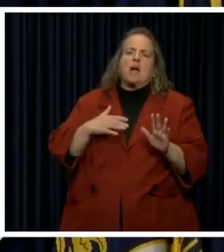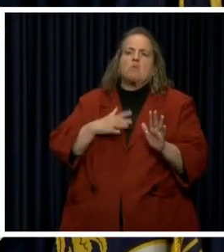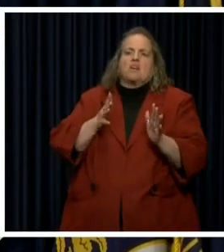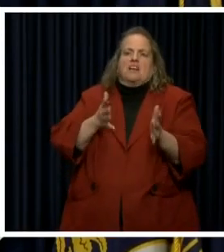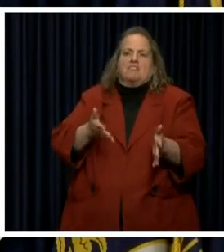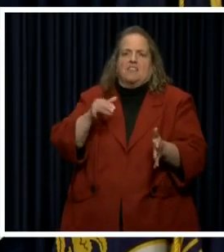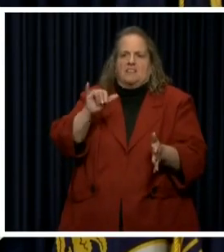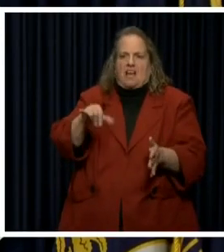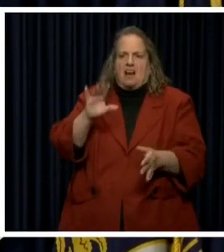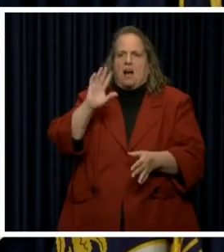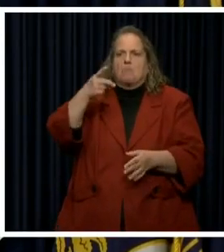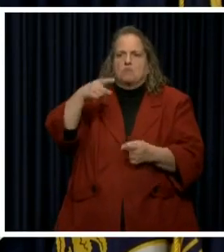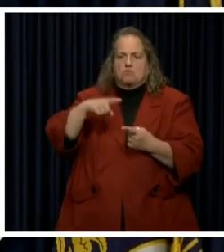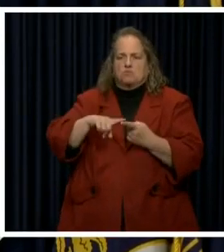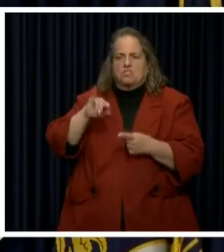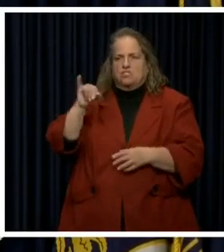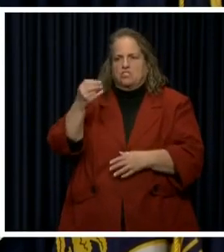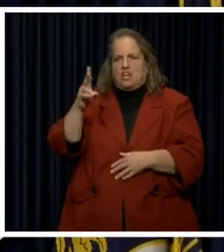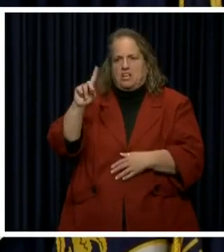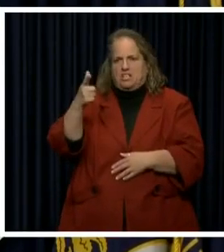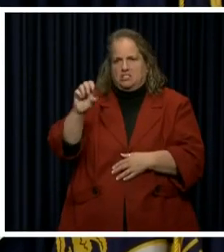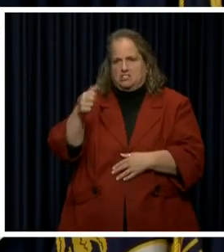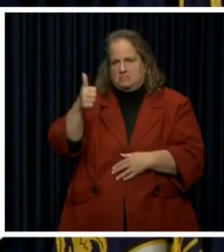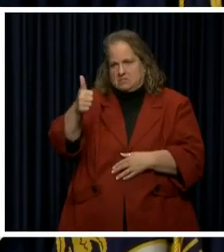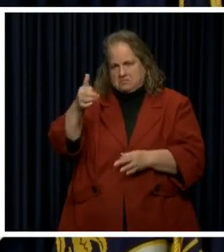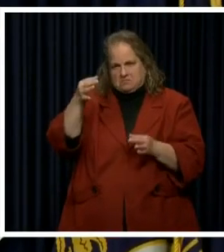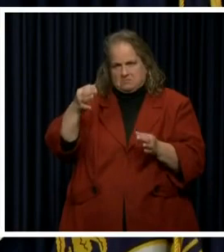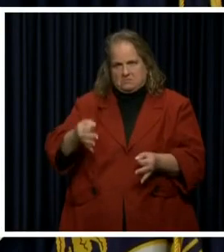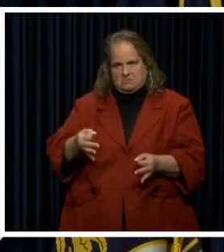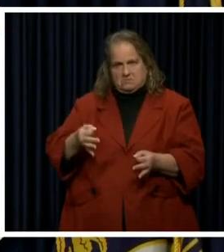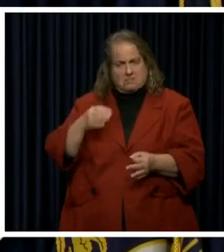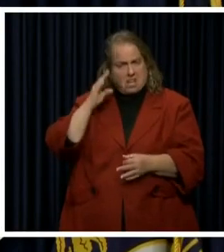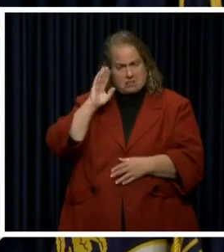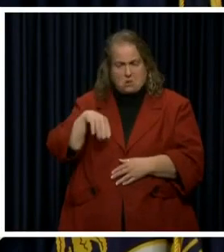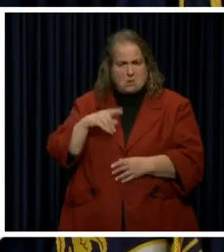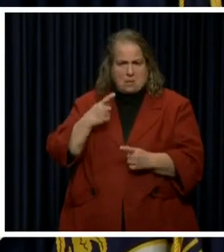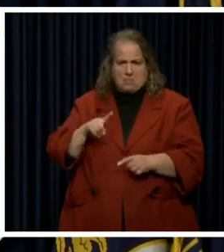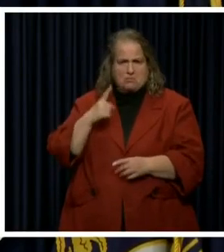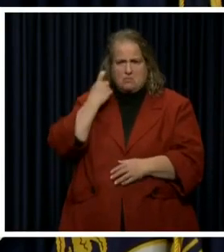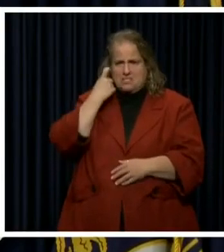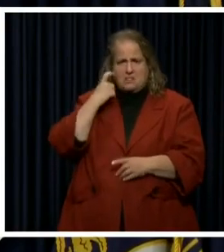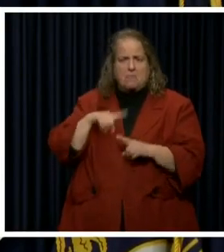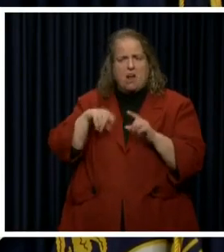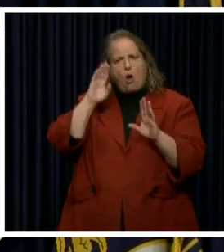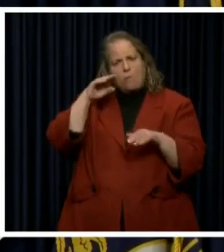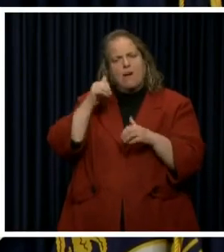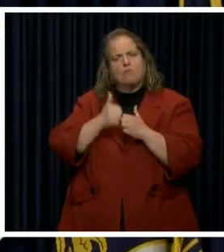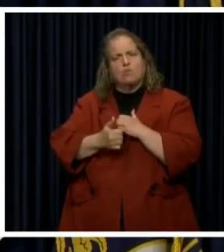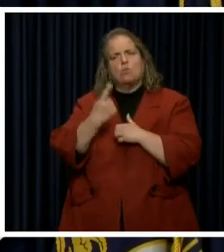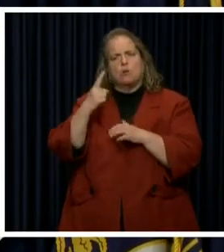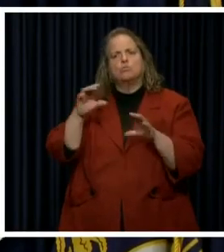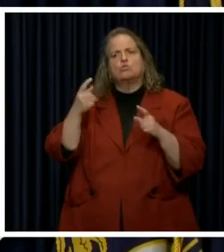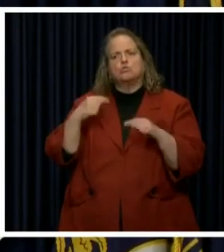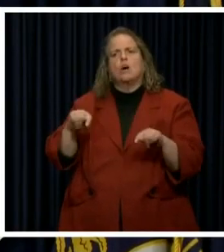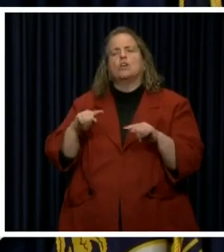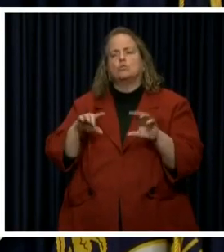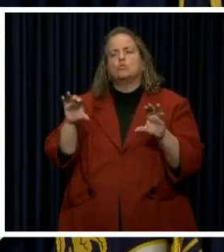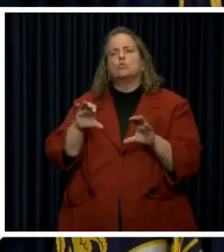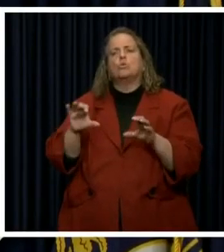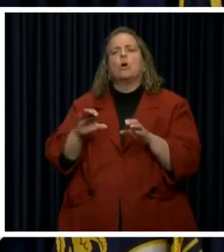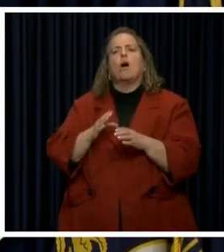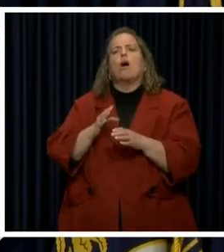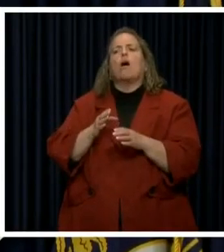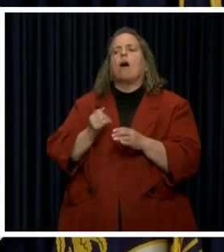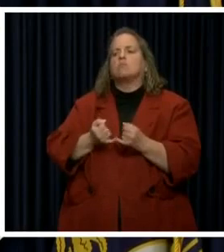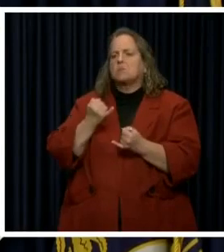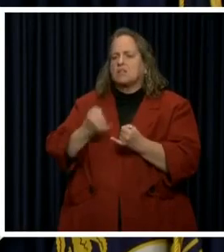to the judge. I know that was all pretty recent, but I hope everybody was trying to do ultimately the right